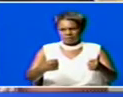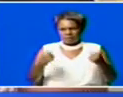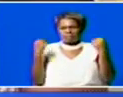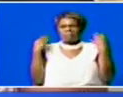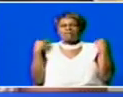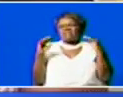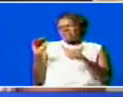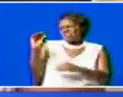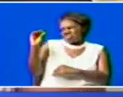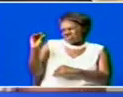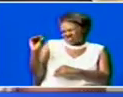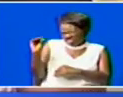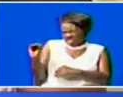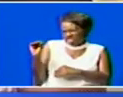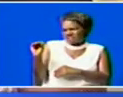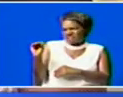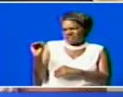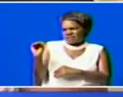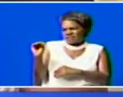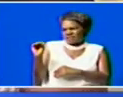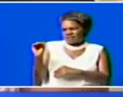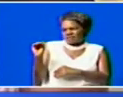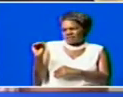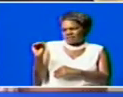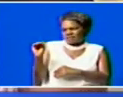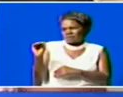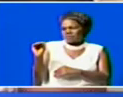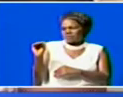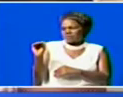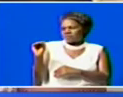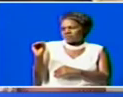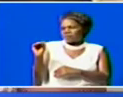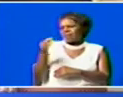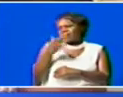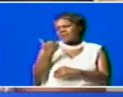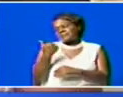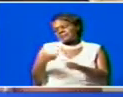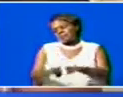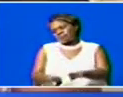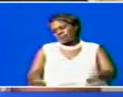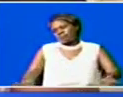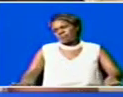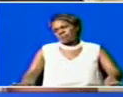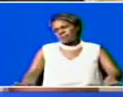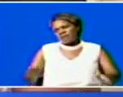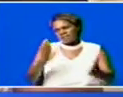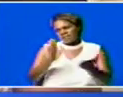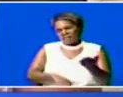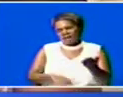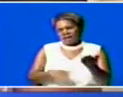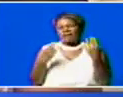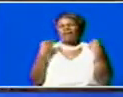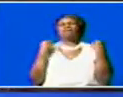is so thin, almost 1 inch thick. So it's better to sleep on the floor than sleep on the